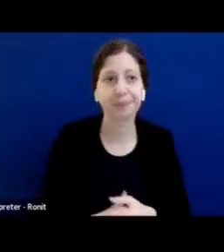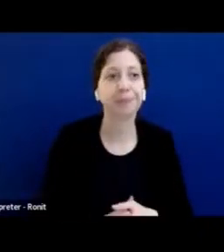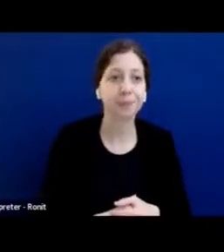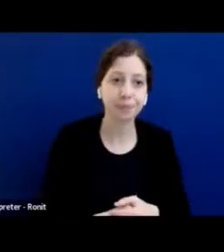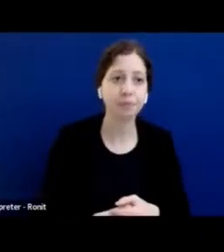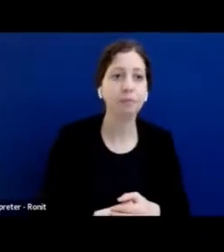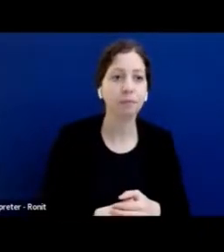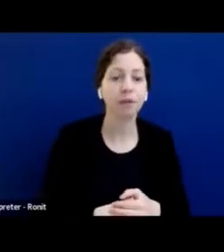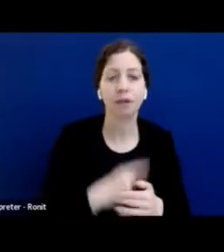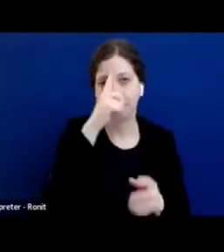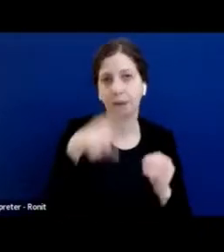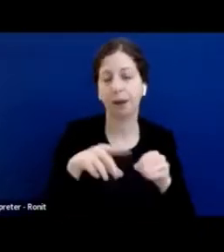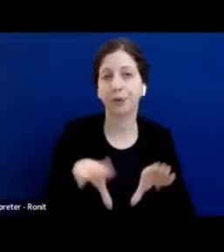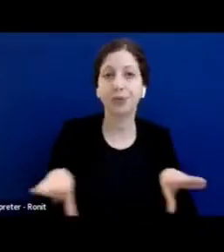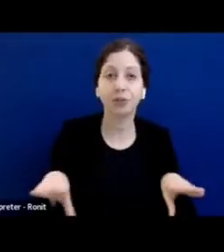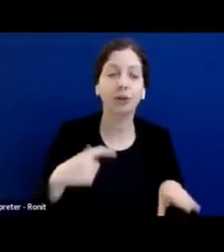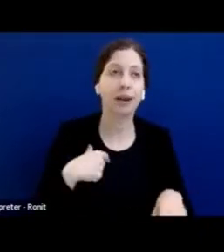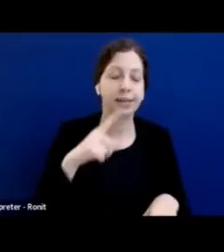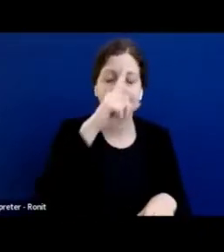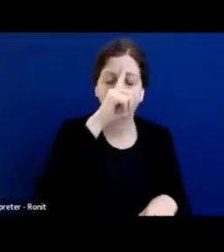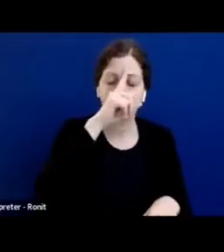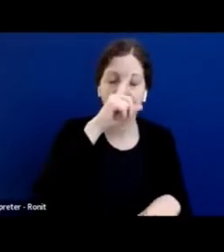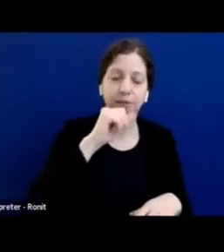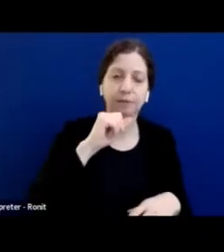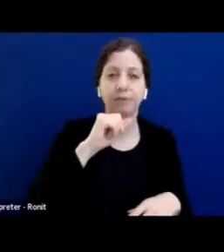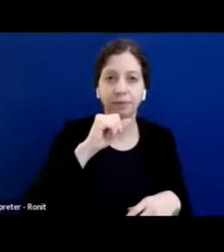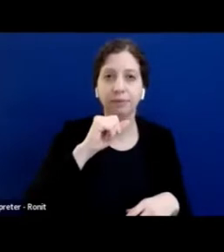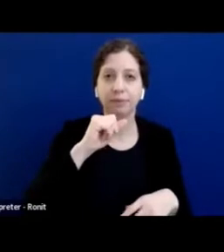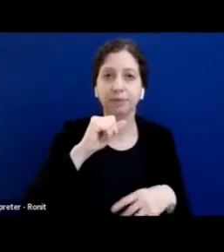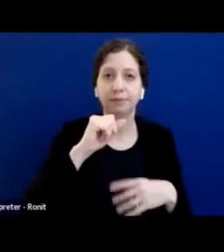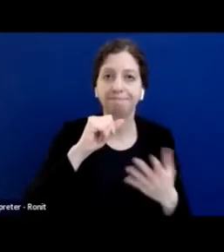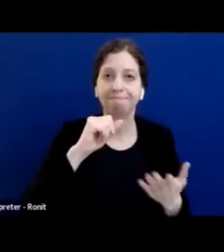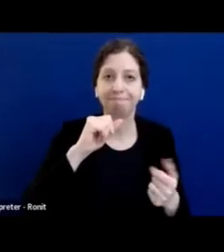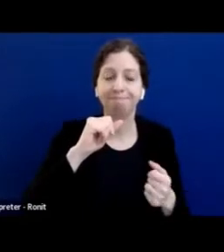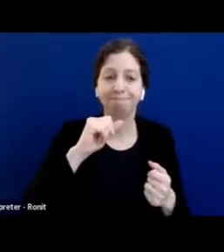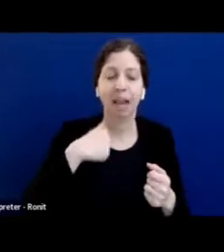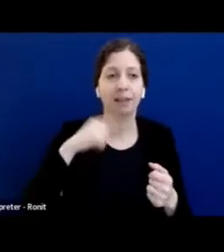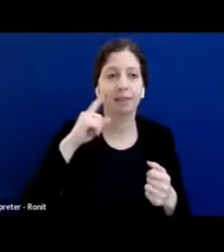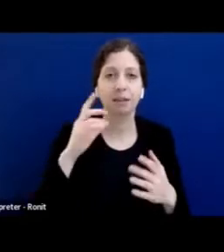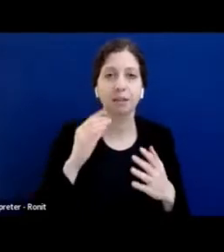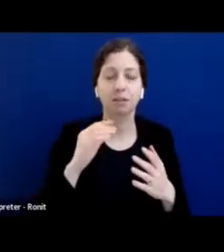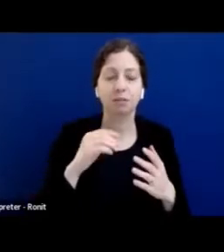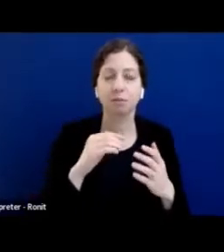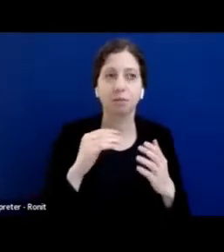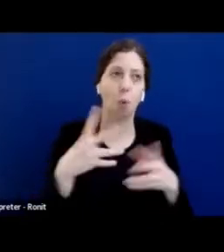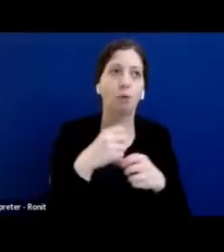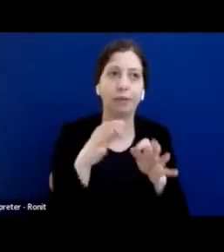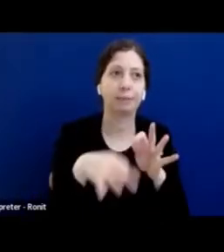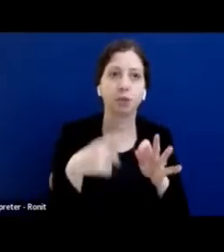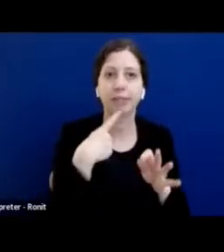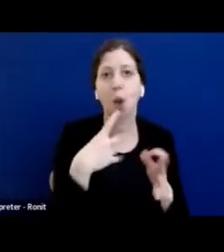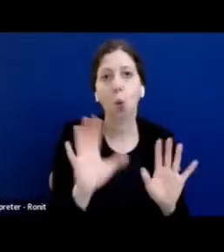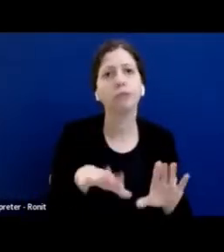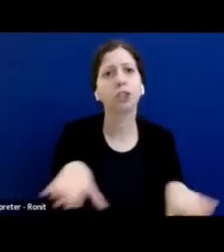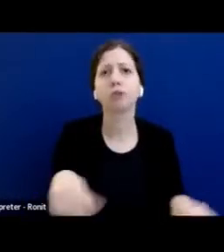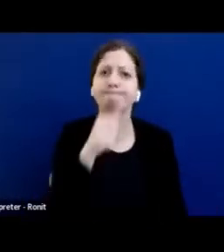know when we think about children, I think it's I think it's oversimplified to just say, oh, children are resilient and they